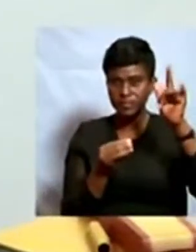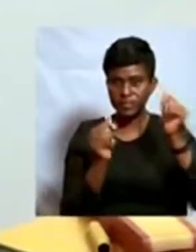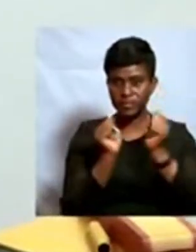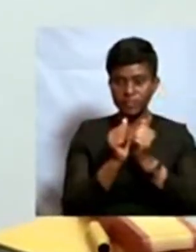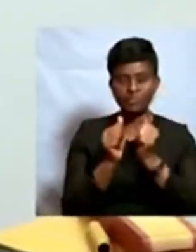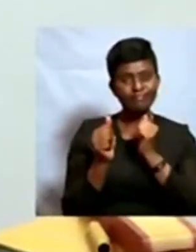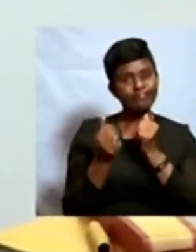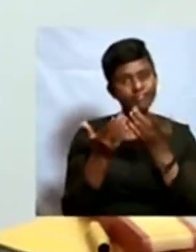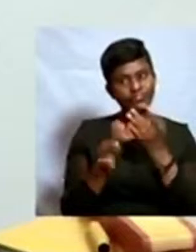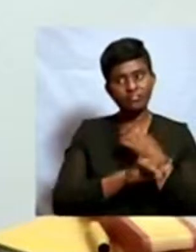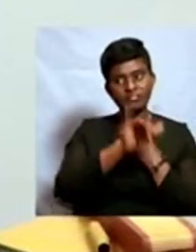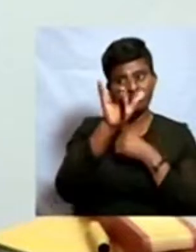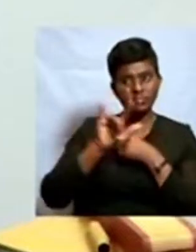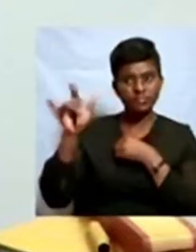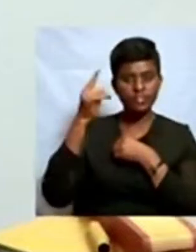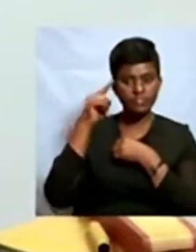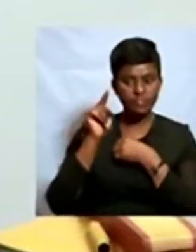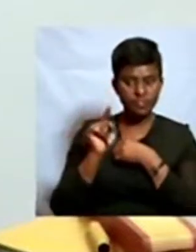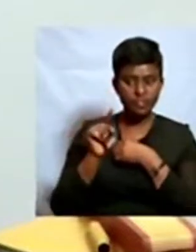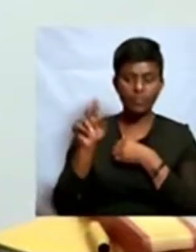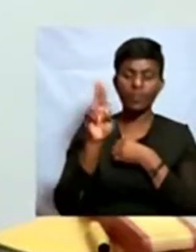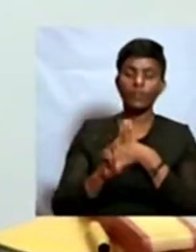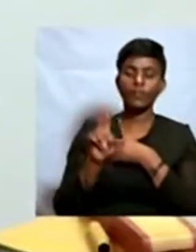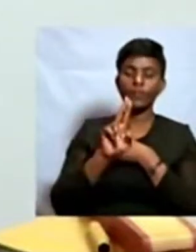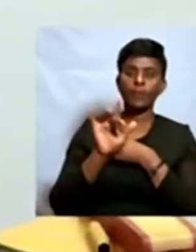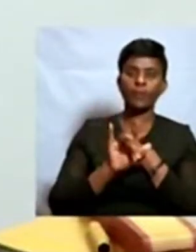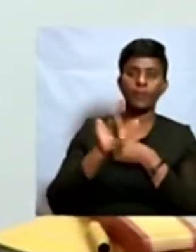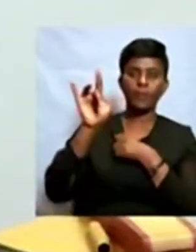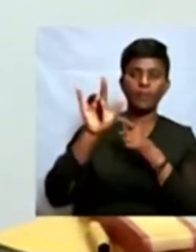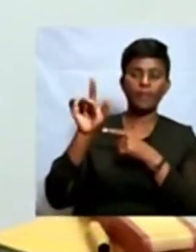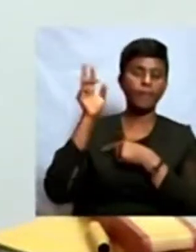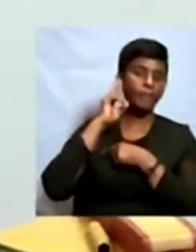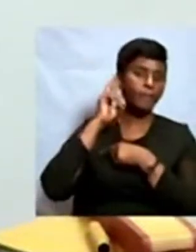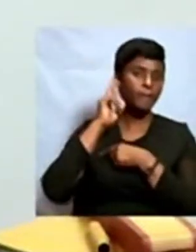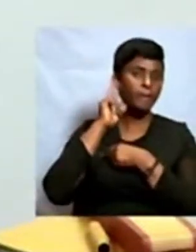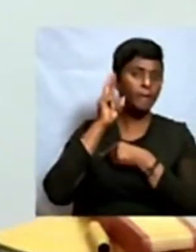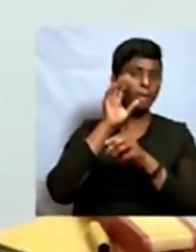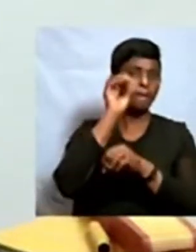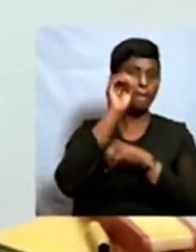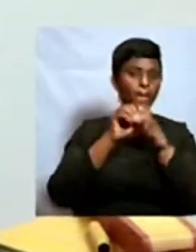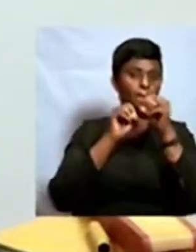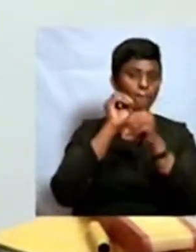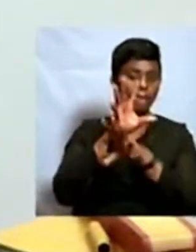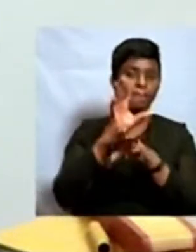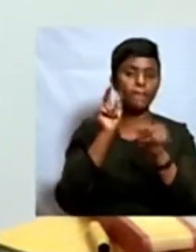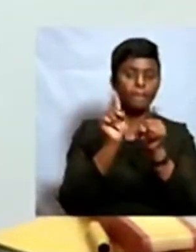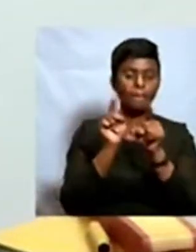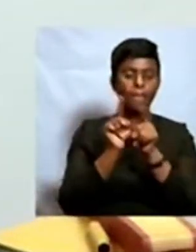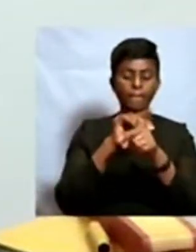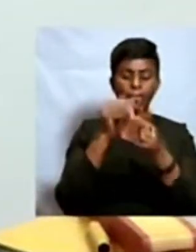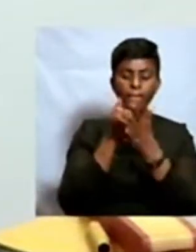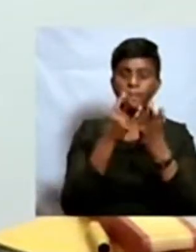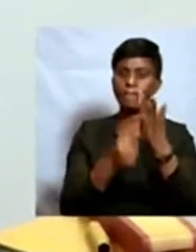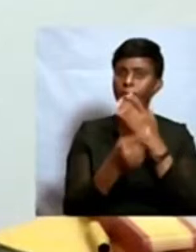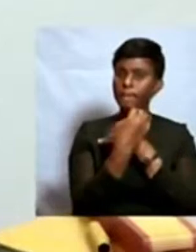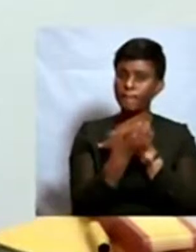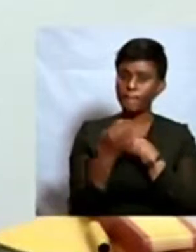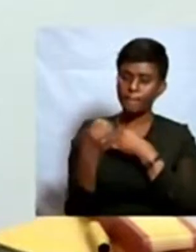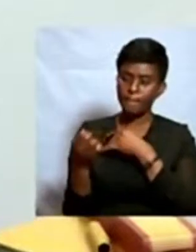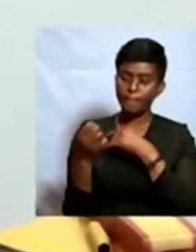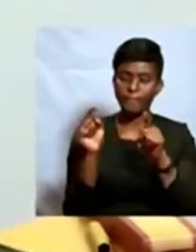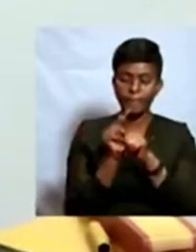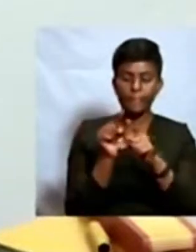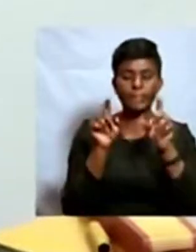of the aircraft; 2. the use of aircraft radio transmitting apparatus or equipment;